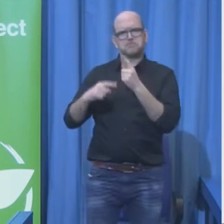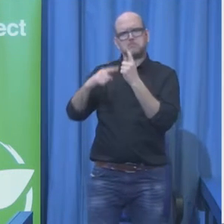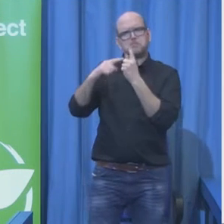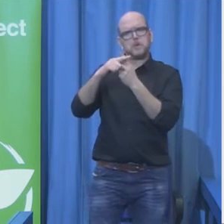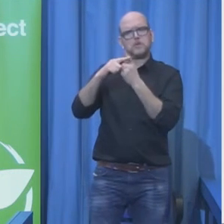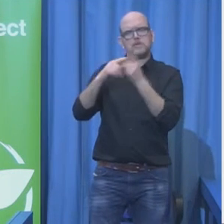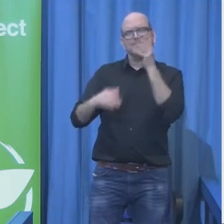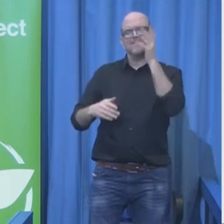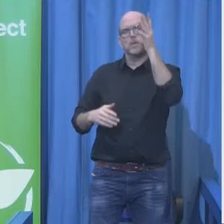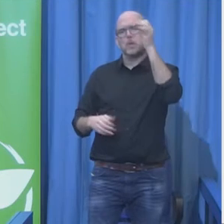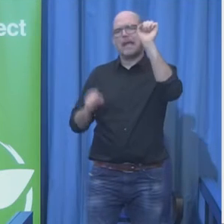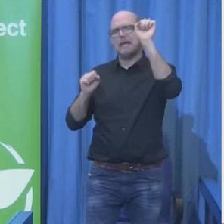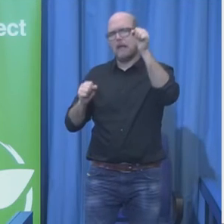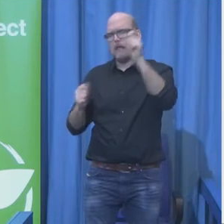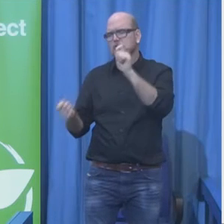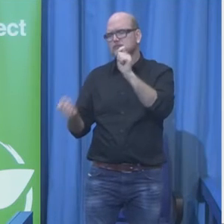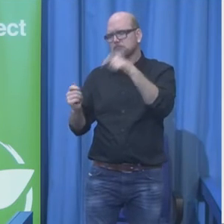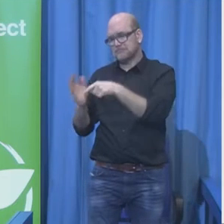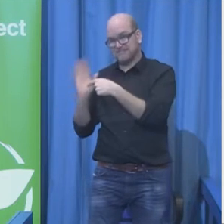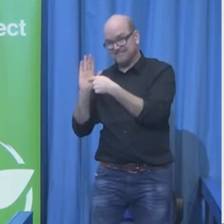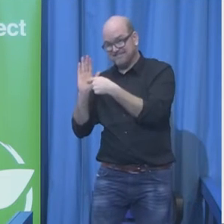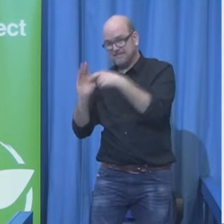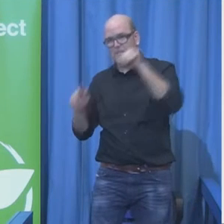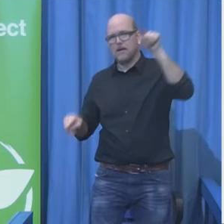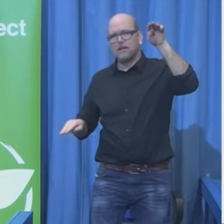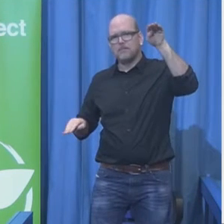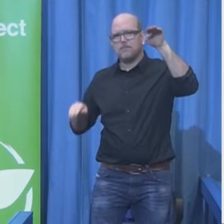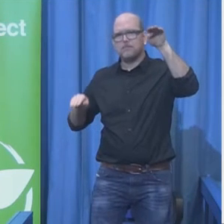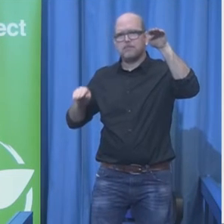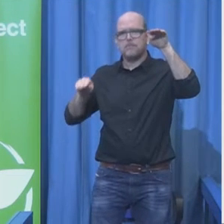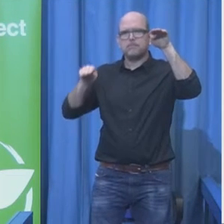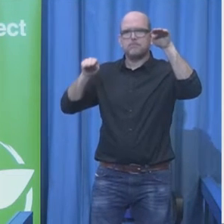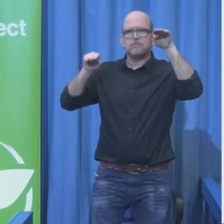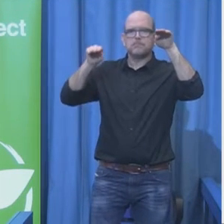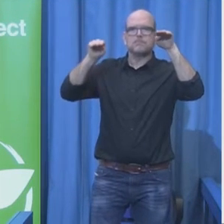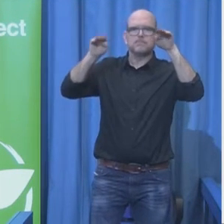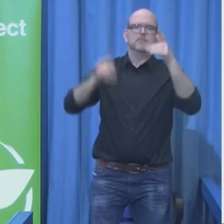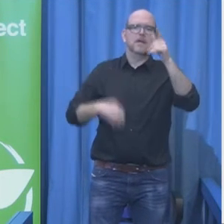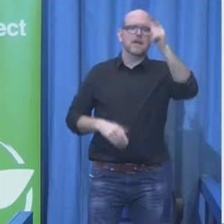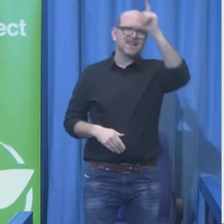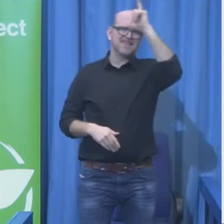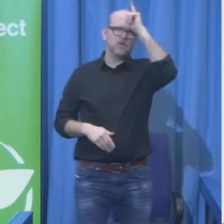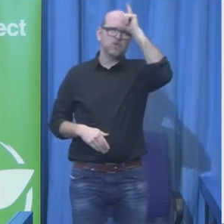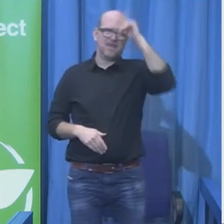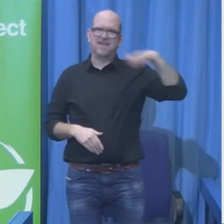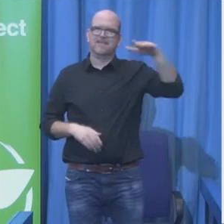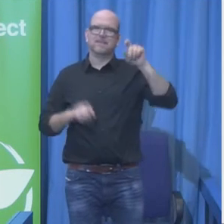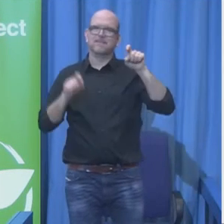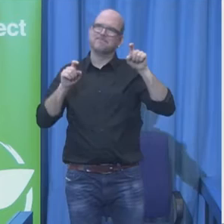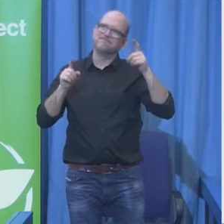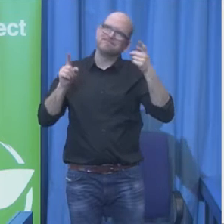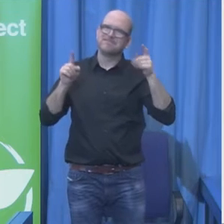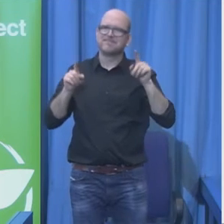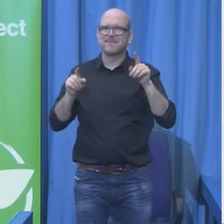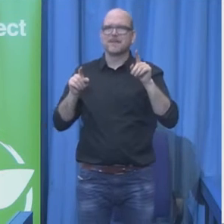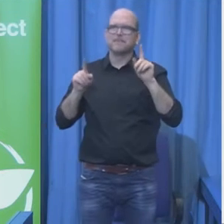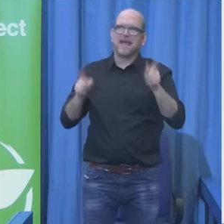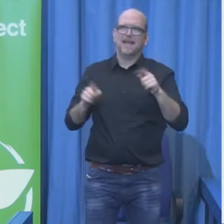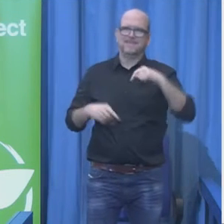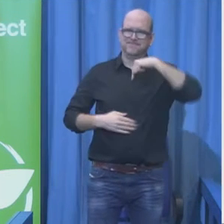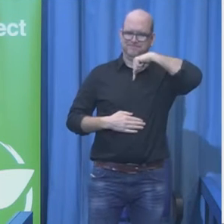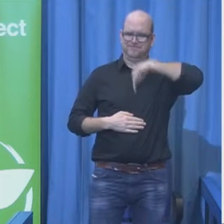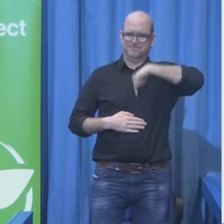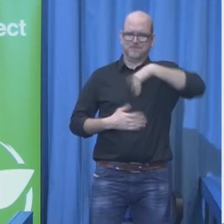I do think also that civil society back home in Jordan needs to step up and play a larger role. I think the disabled